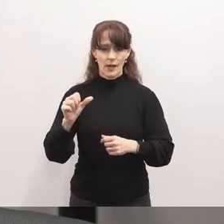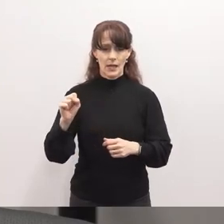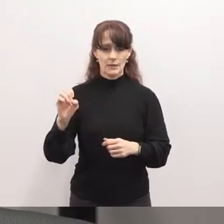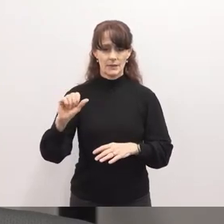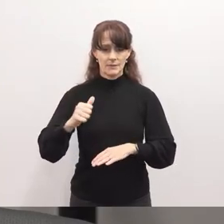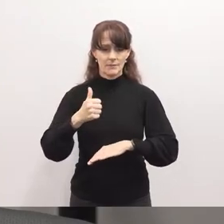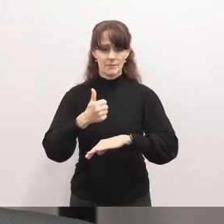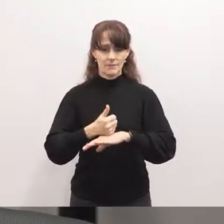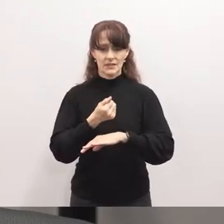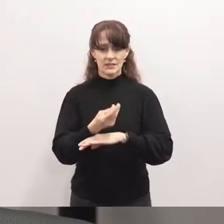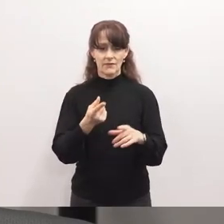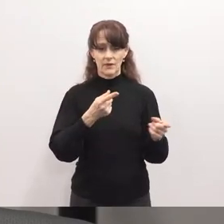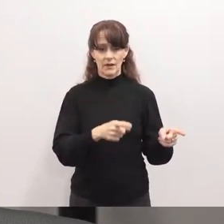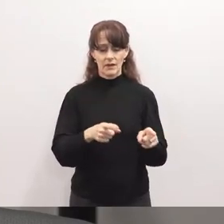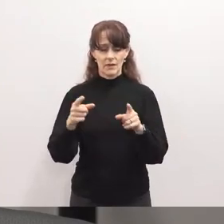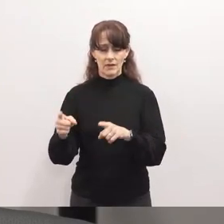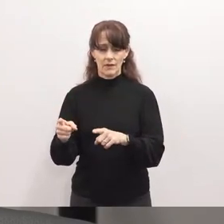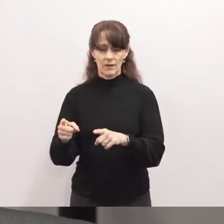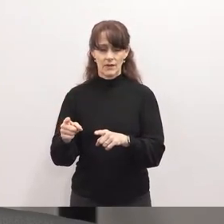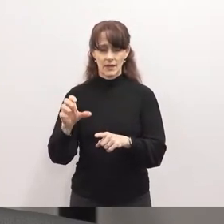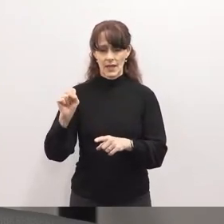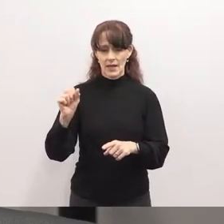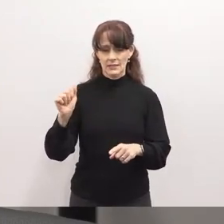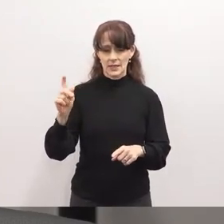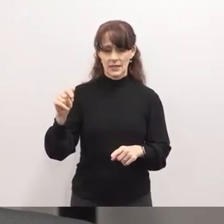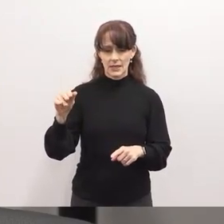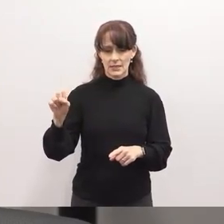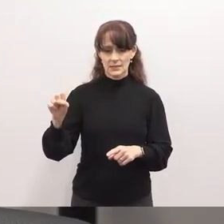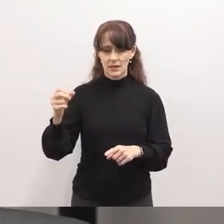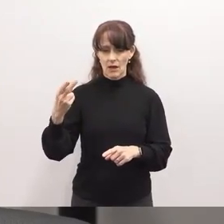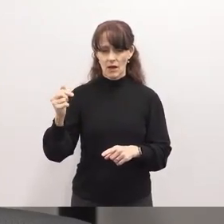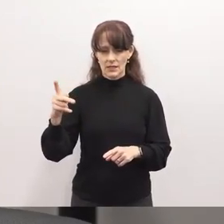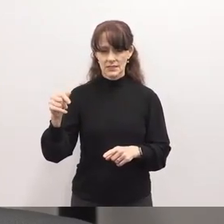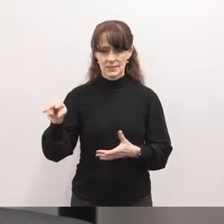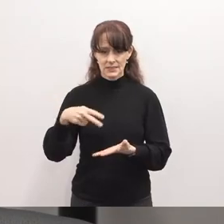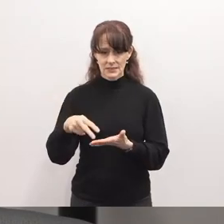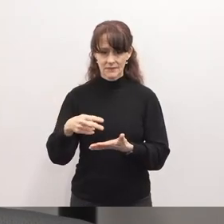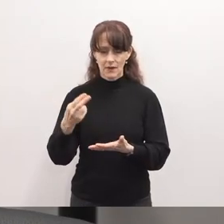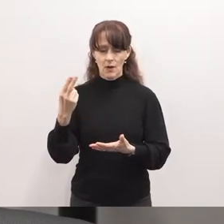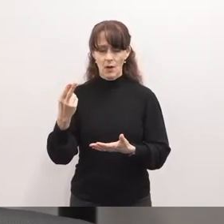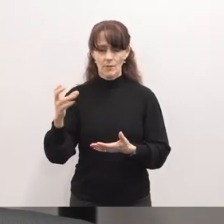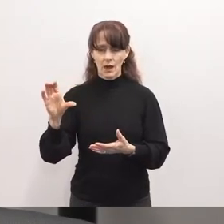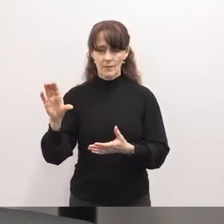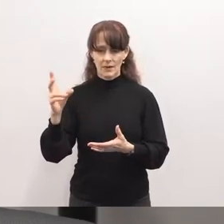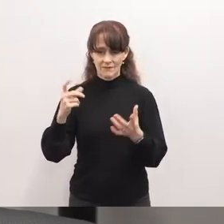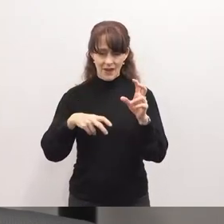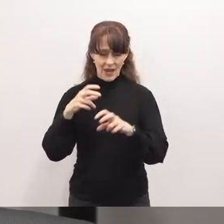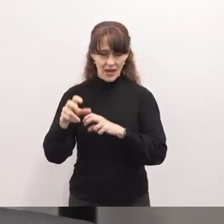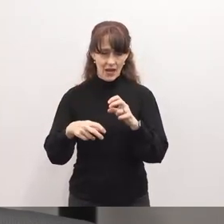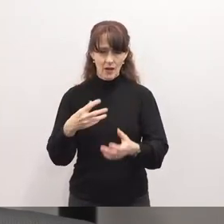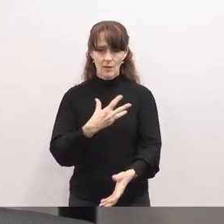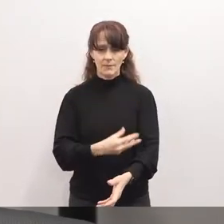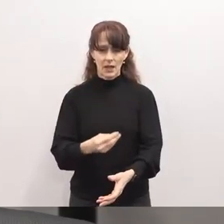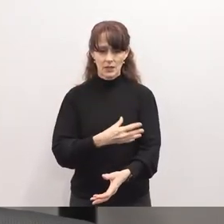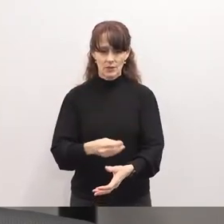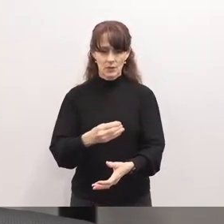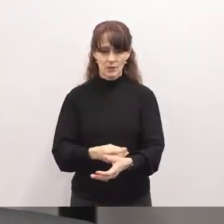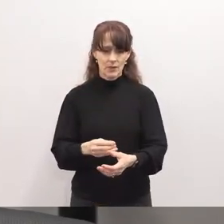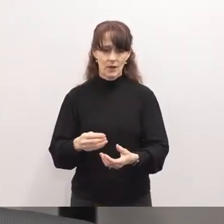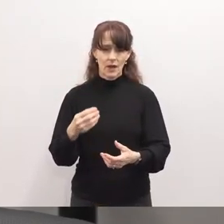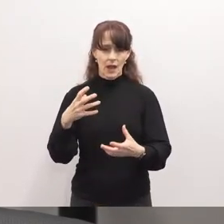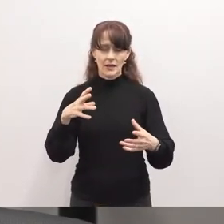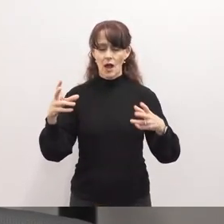together several events such as the Sadie Hawkins Dance, Homecoming Fair, Blood Drive, Holiday Project, and our annual Jackrabbit